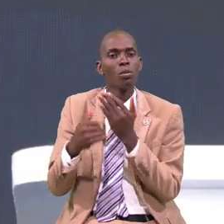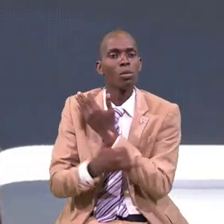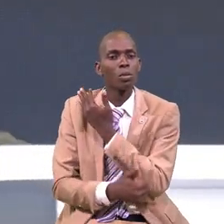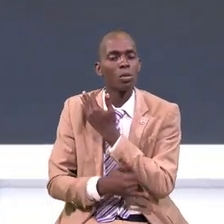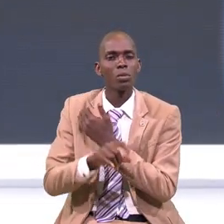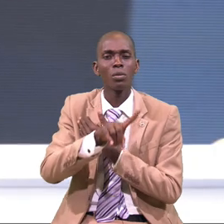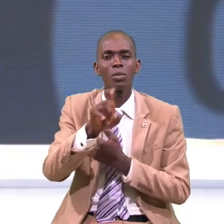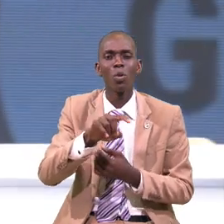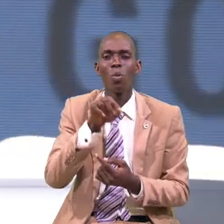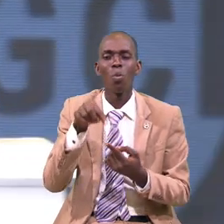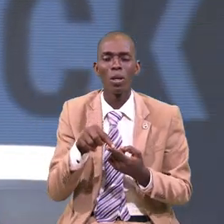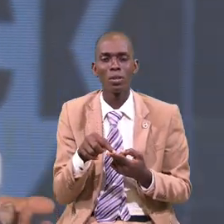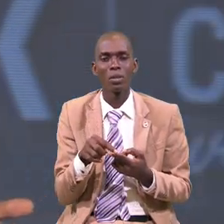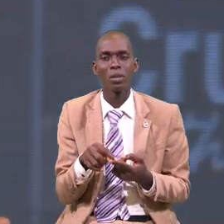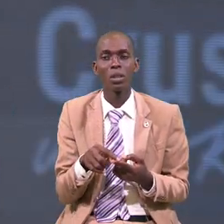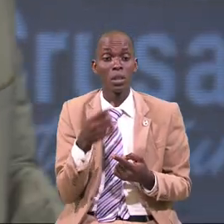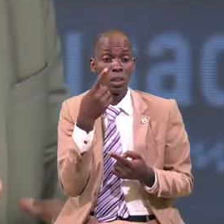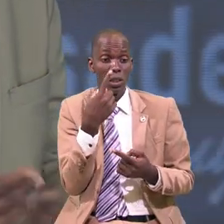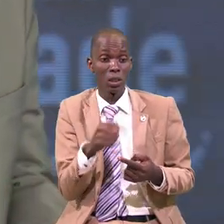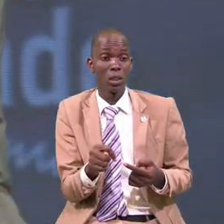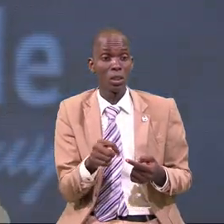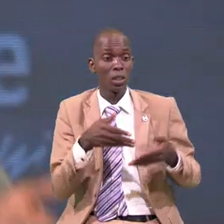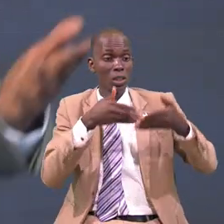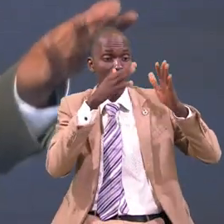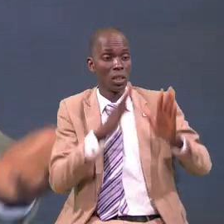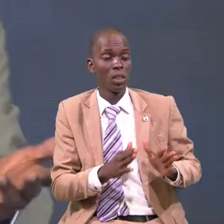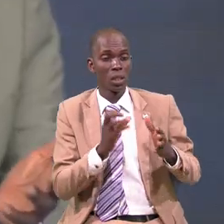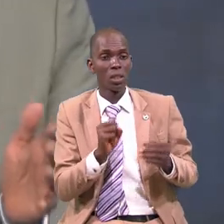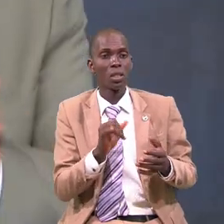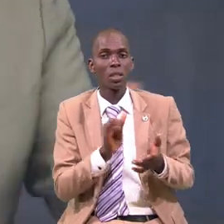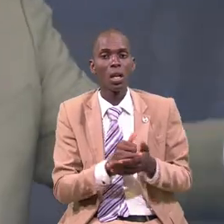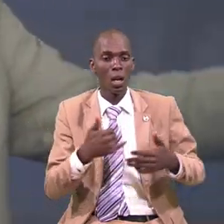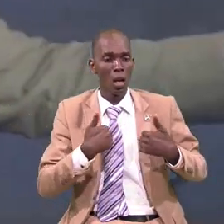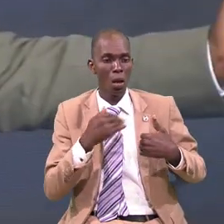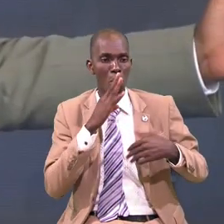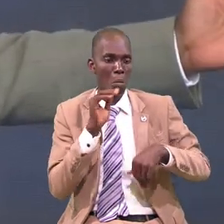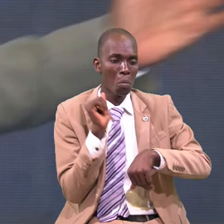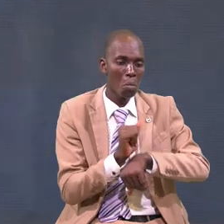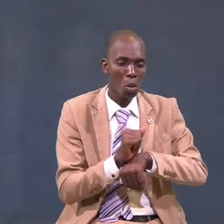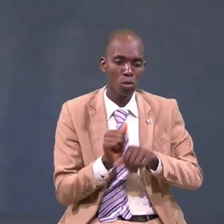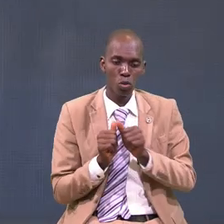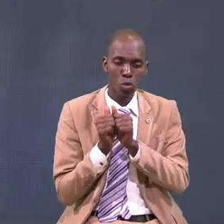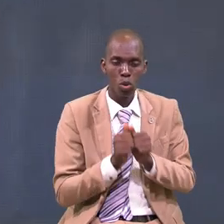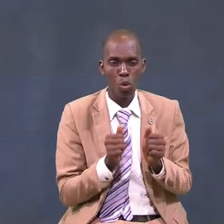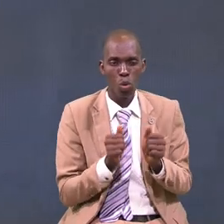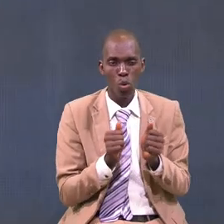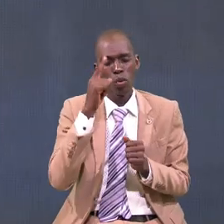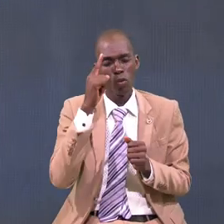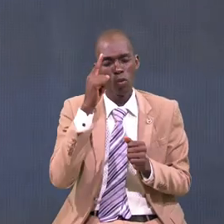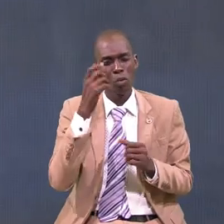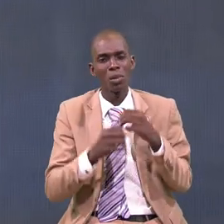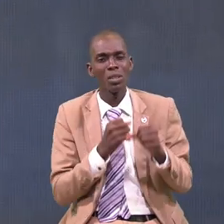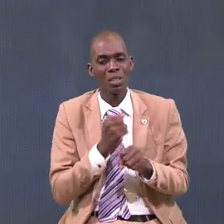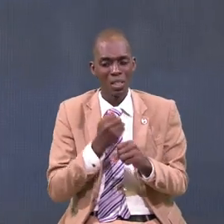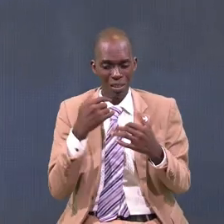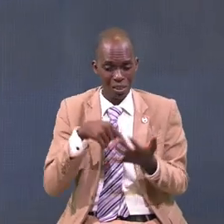The overseers that have been sent here, the overseers that have been working with you, these years the faith came